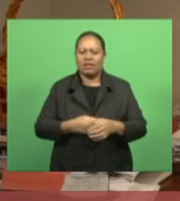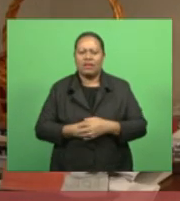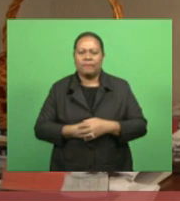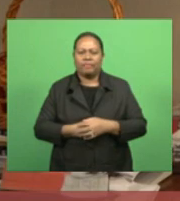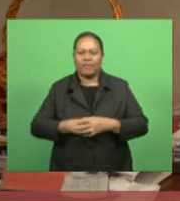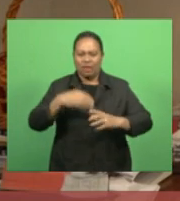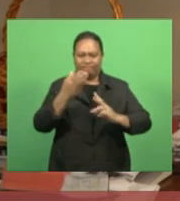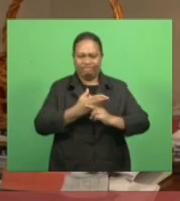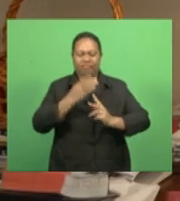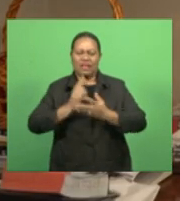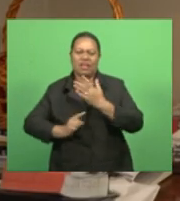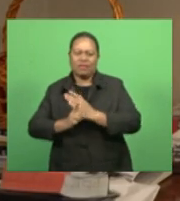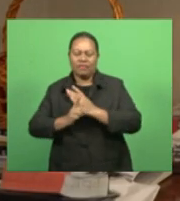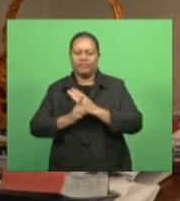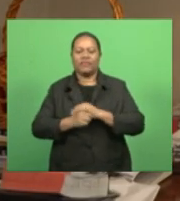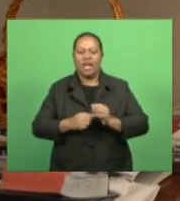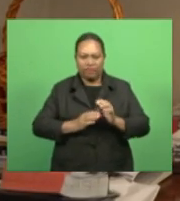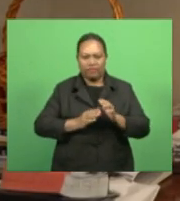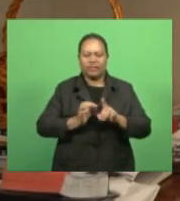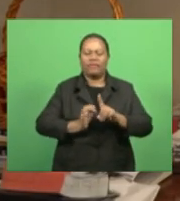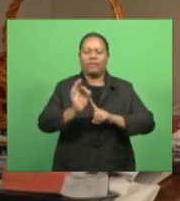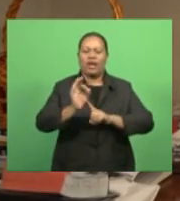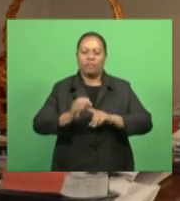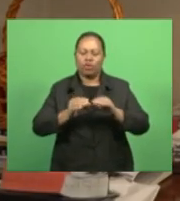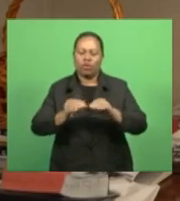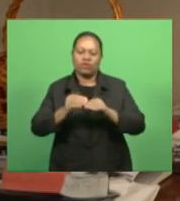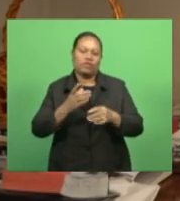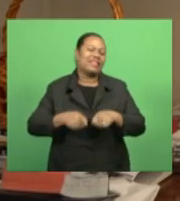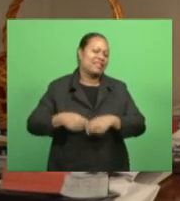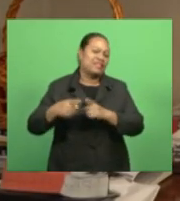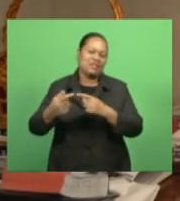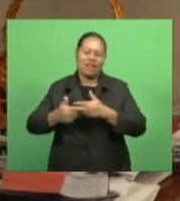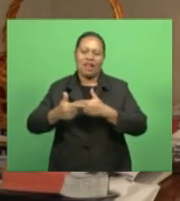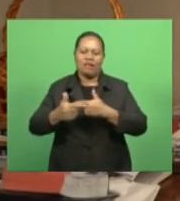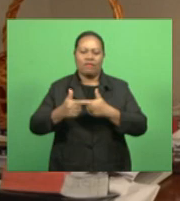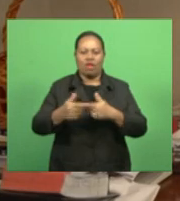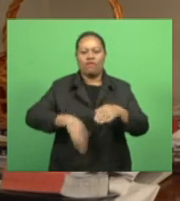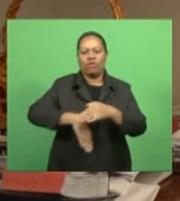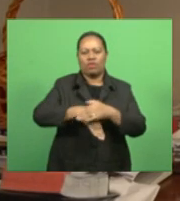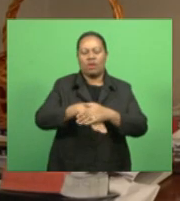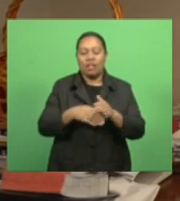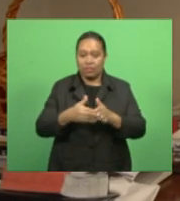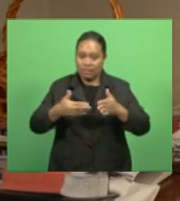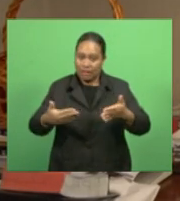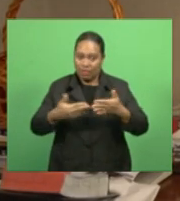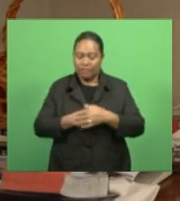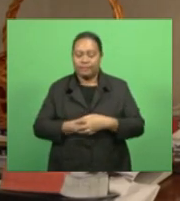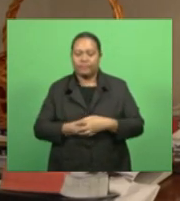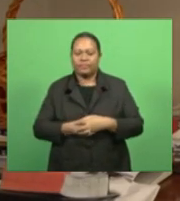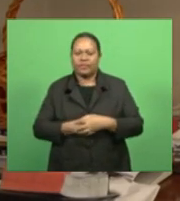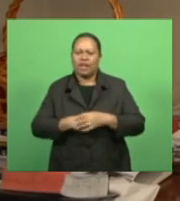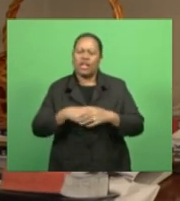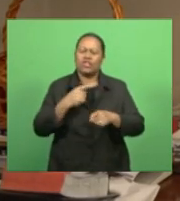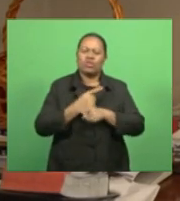the lockdown has developed coaching manuals for various levels of football. At the moment he is talking